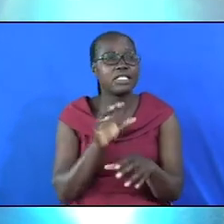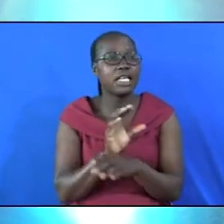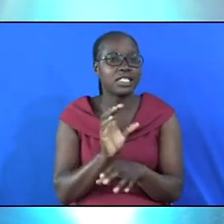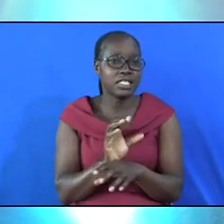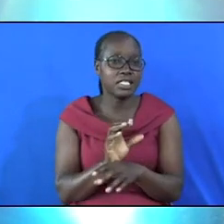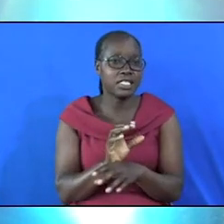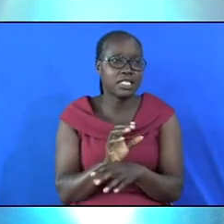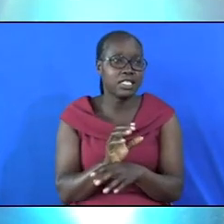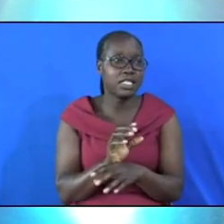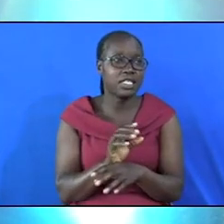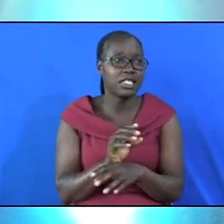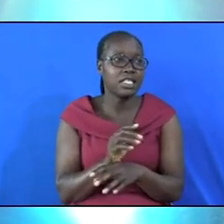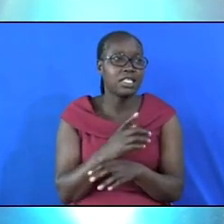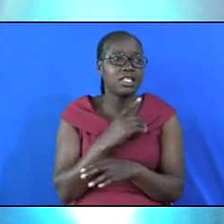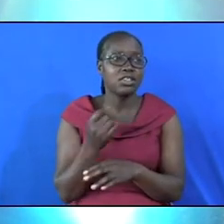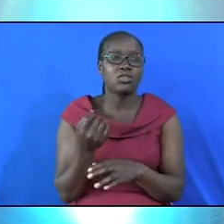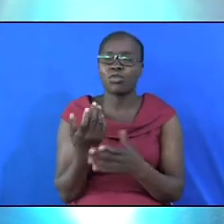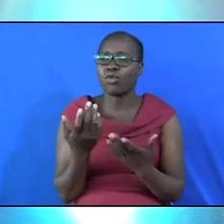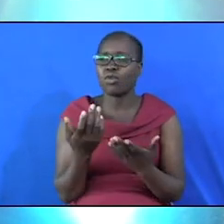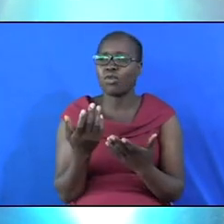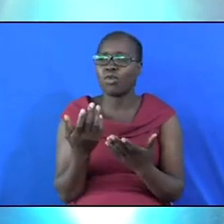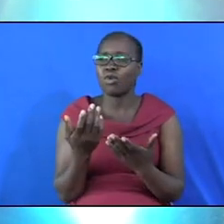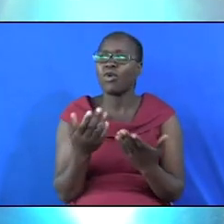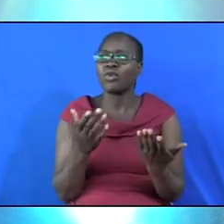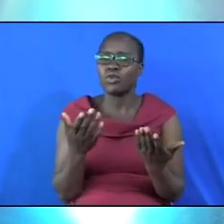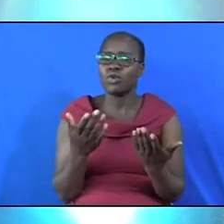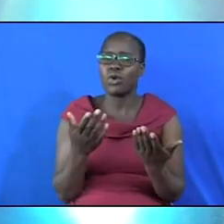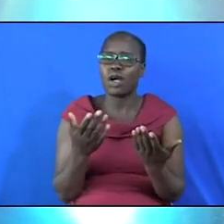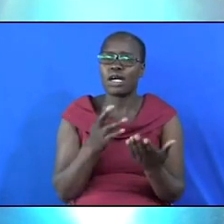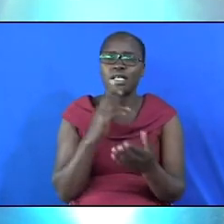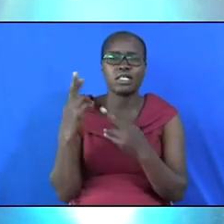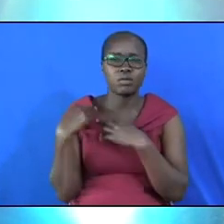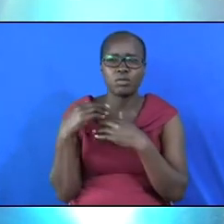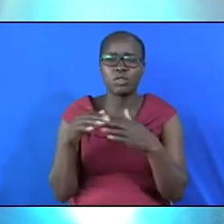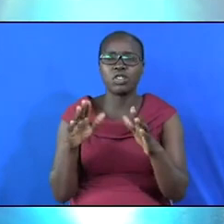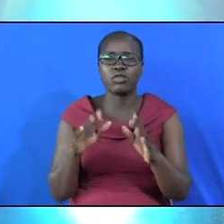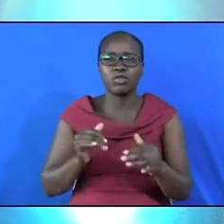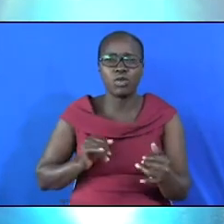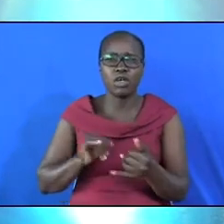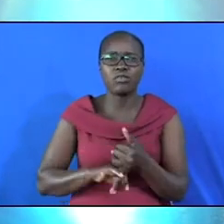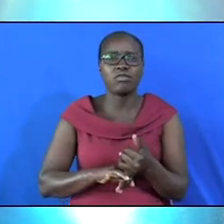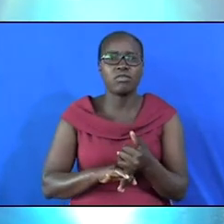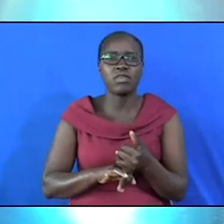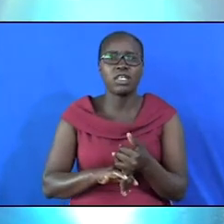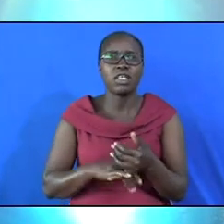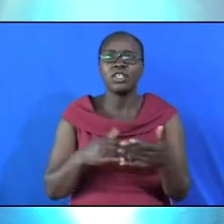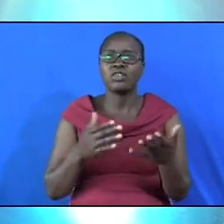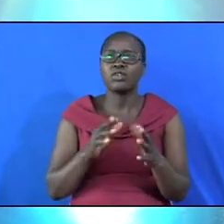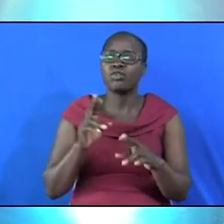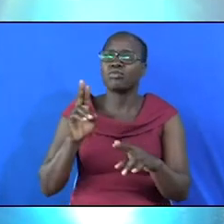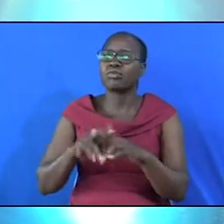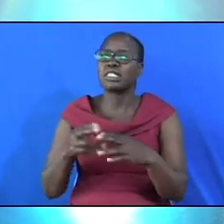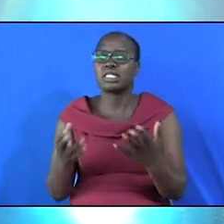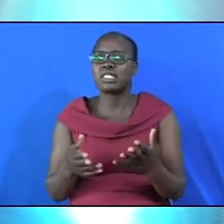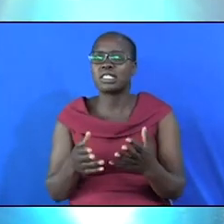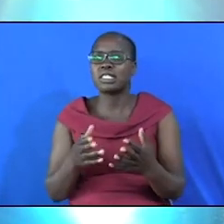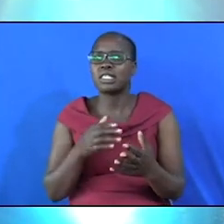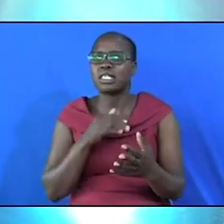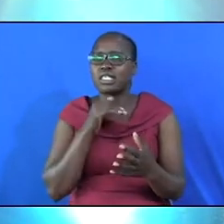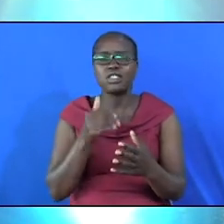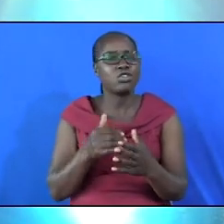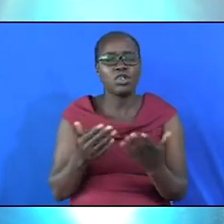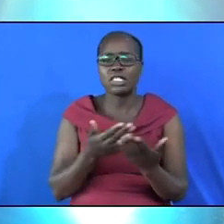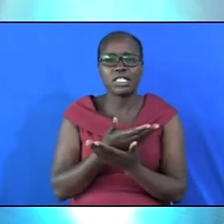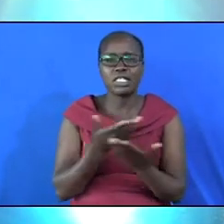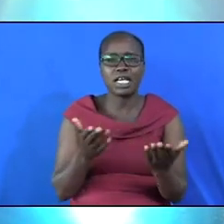church, your brother can beat your wife. Then you sit down saying we'll quote Matthew for him. My friend, don't quote